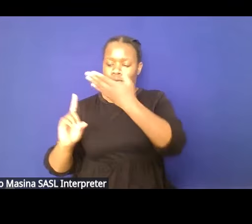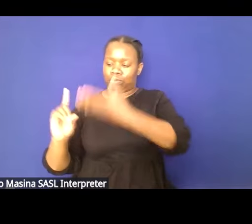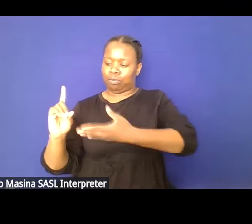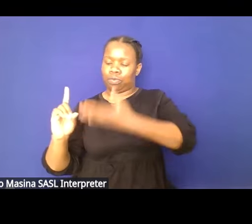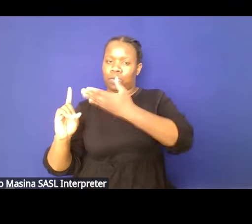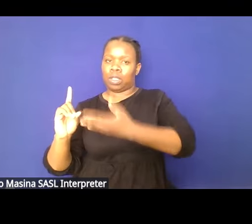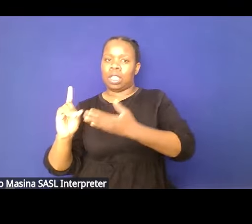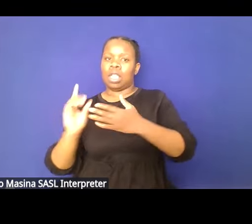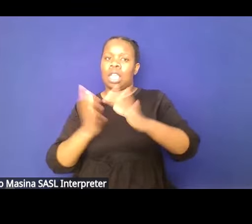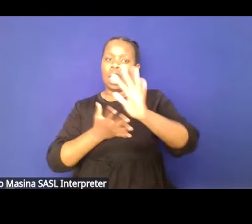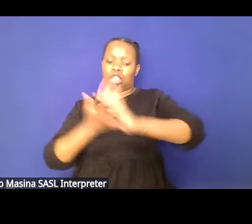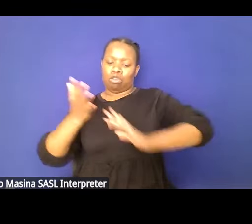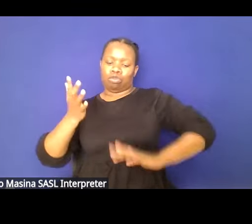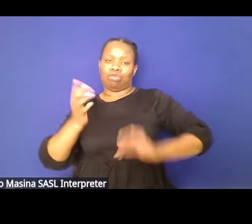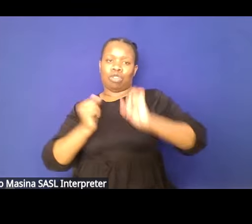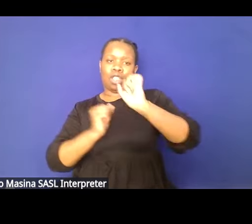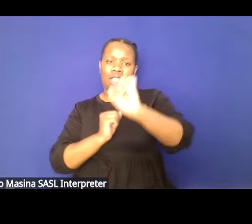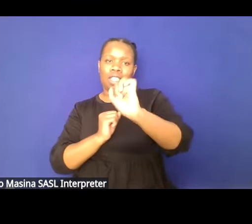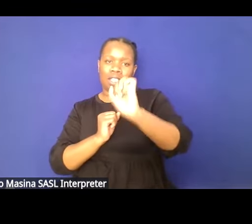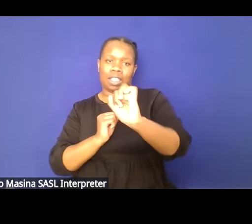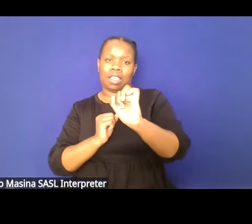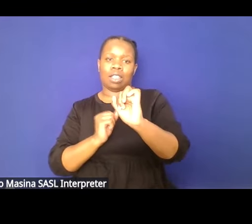the screen?